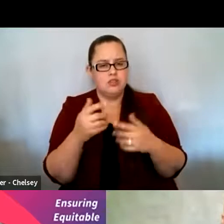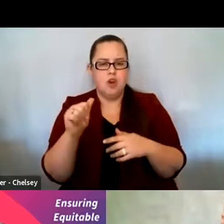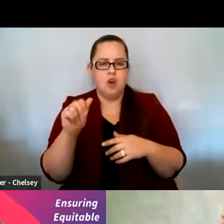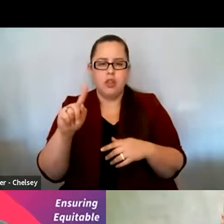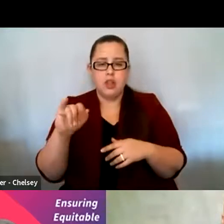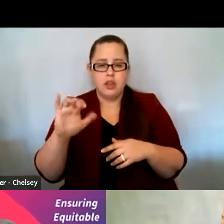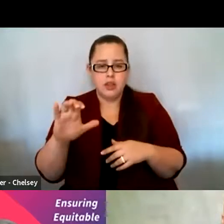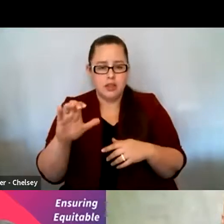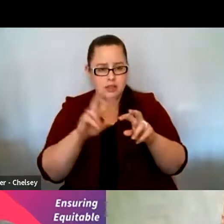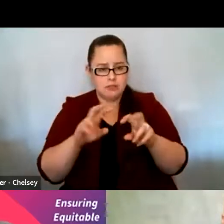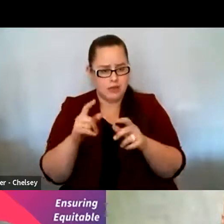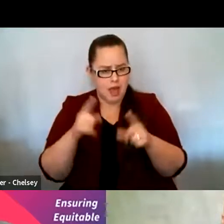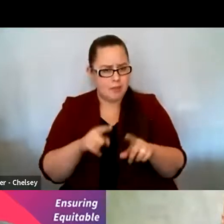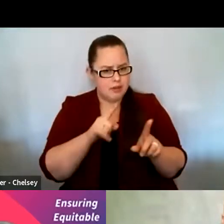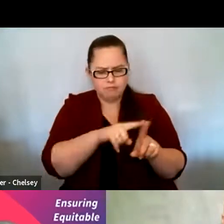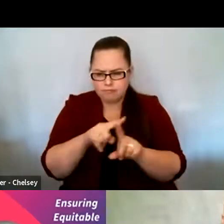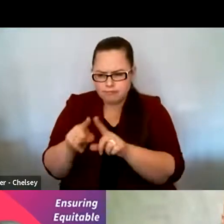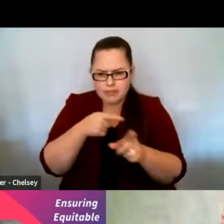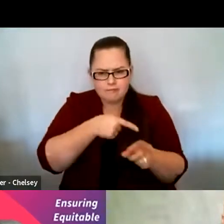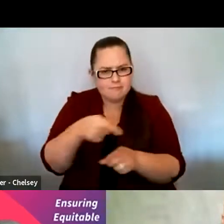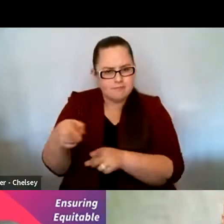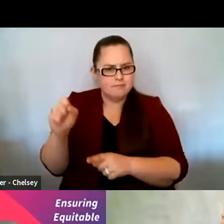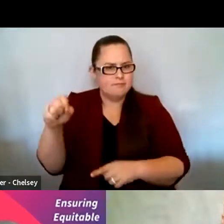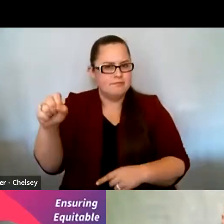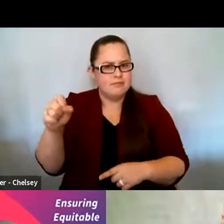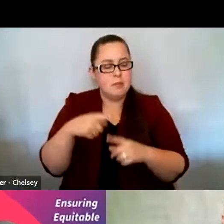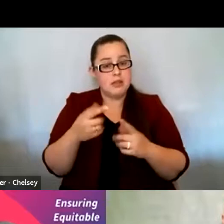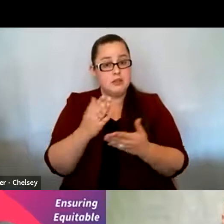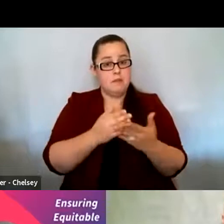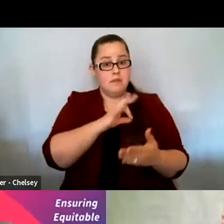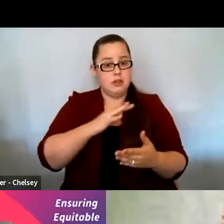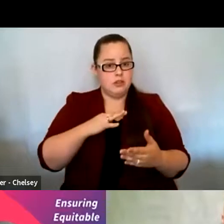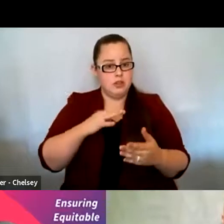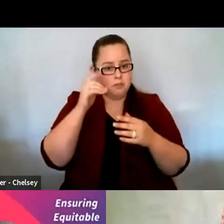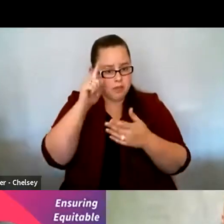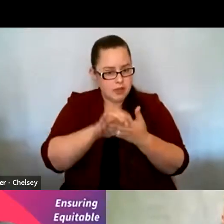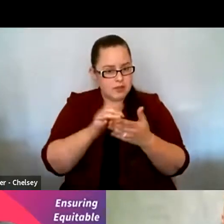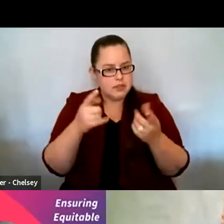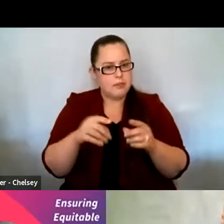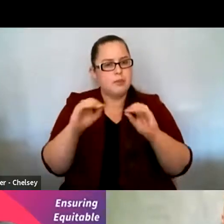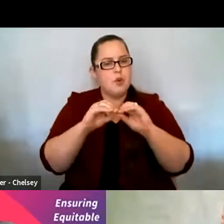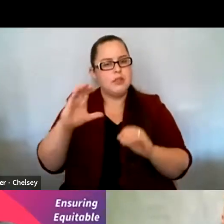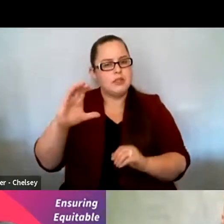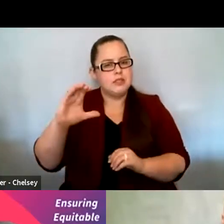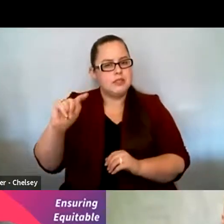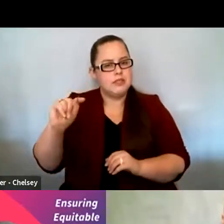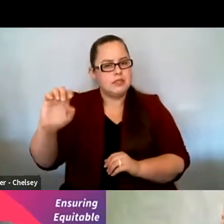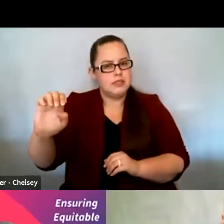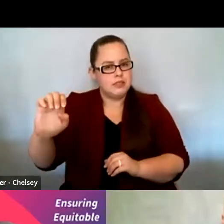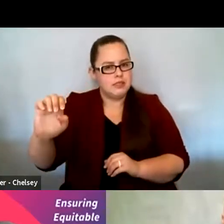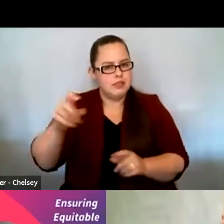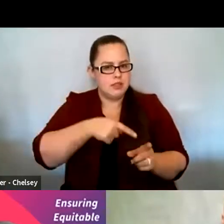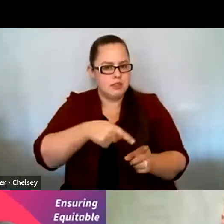variety of disciplines, but some faculty believe that it could happen and is currently happening more in CTE disciplines, and are really interested